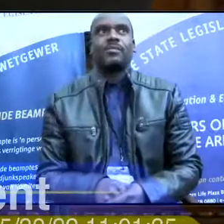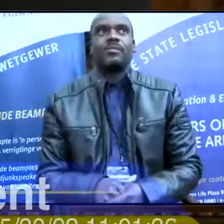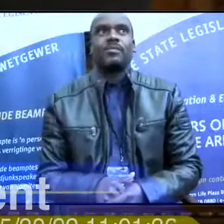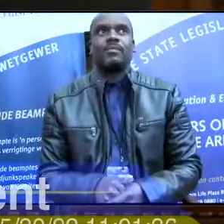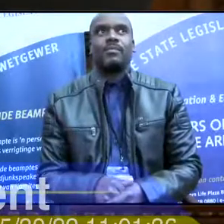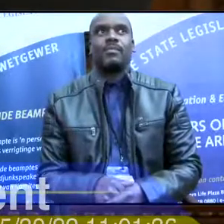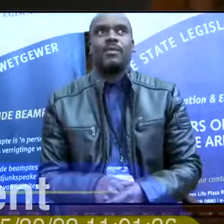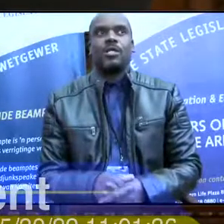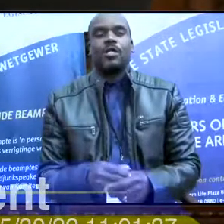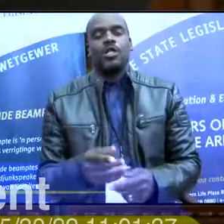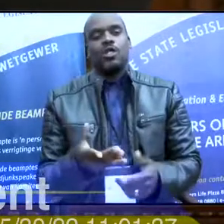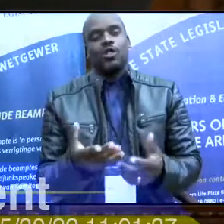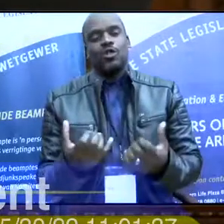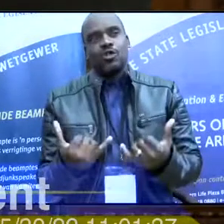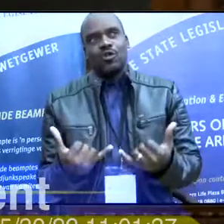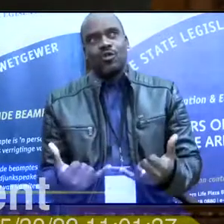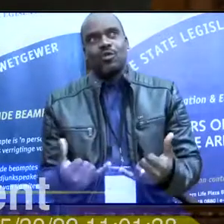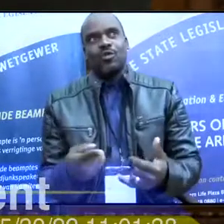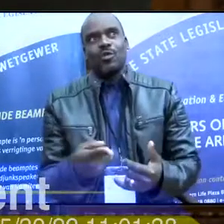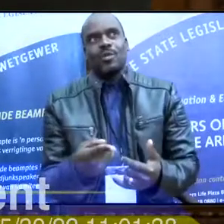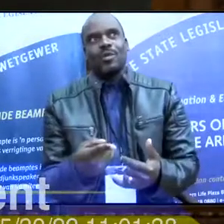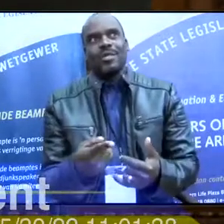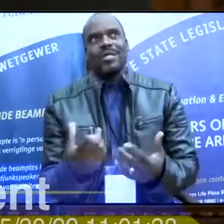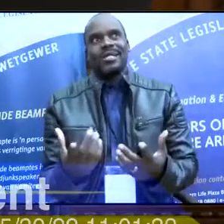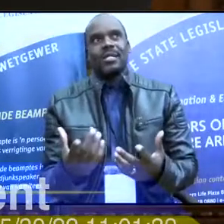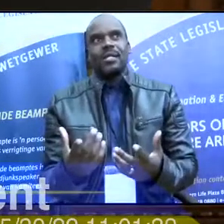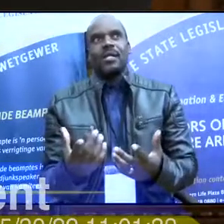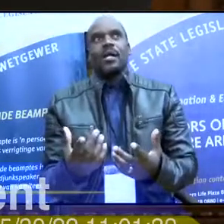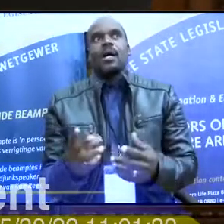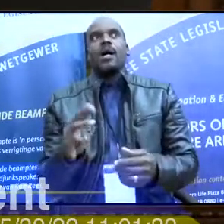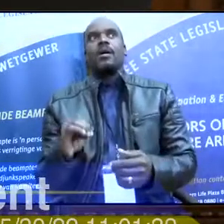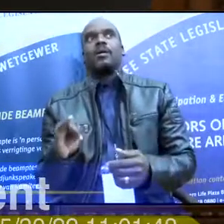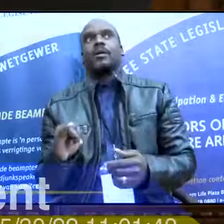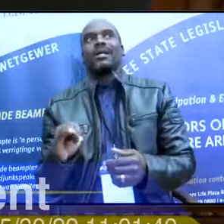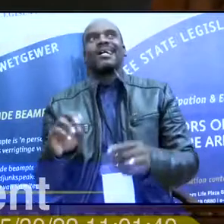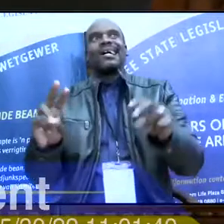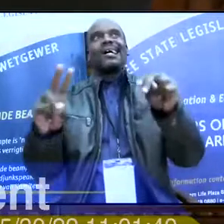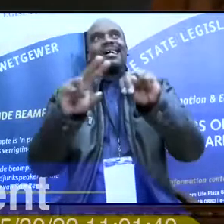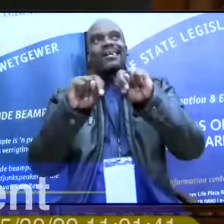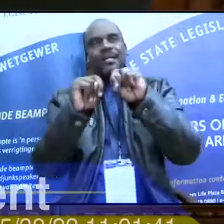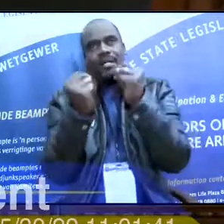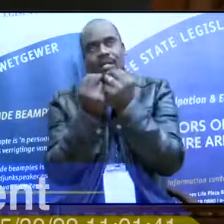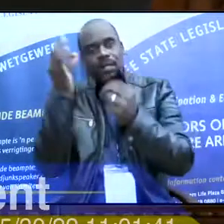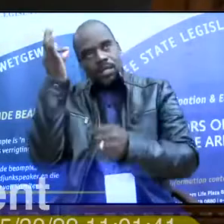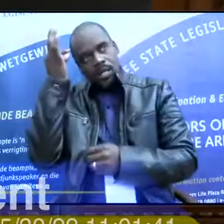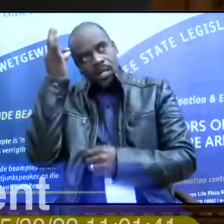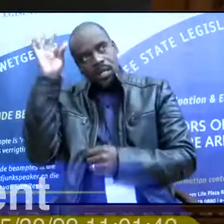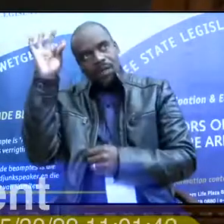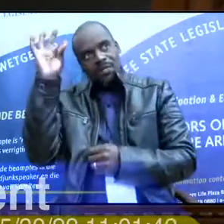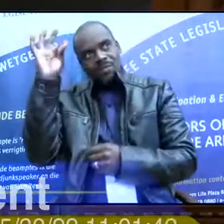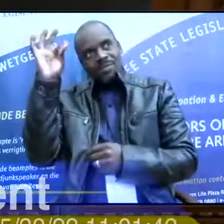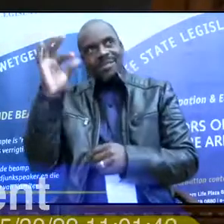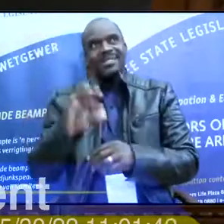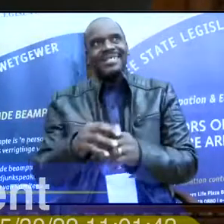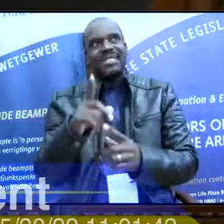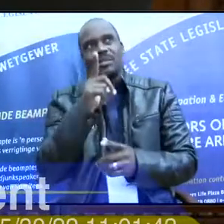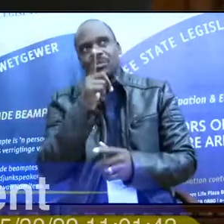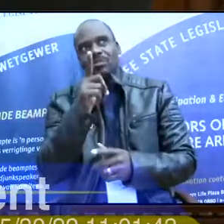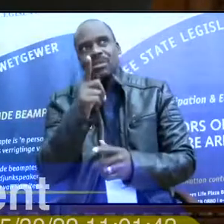so currently if we just put that in layman's terms national government is spending